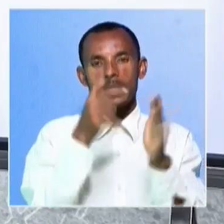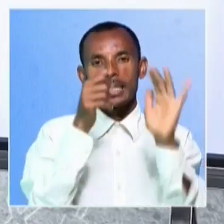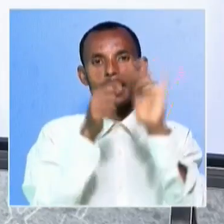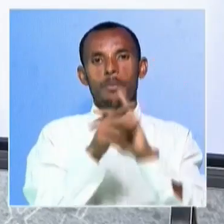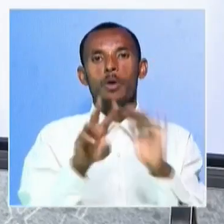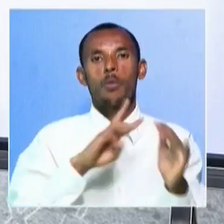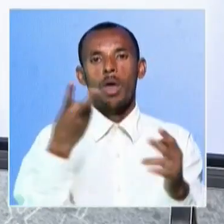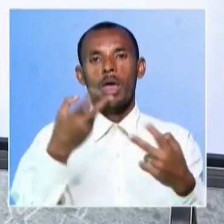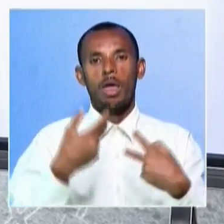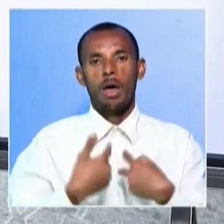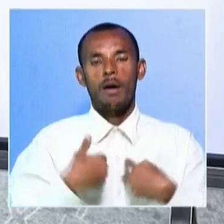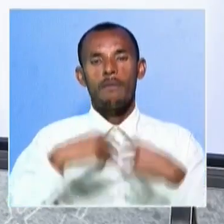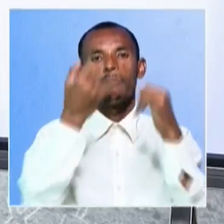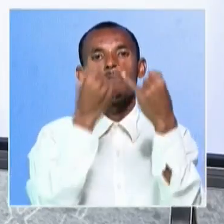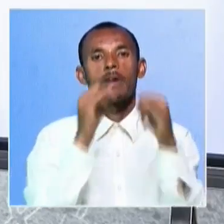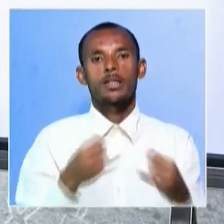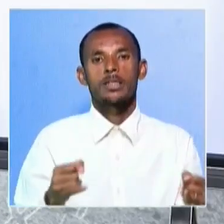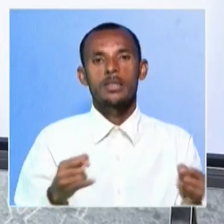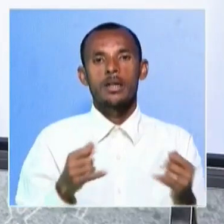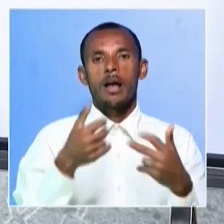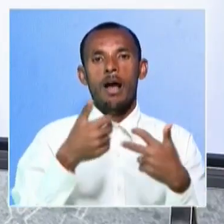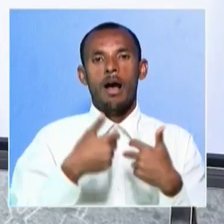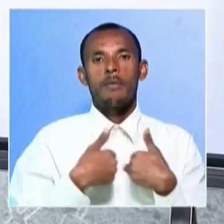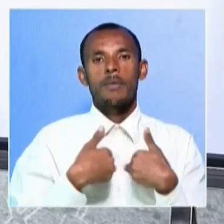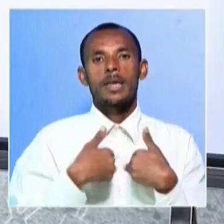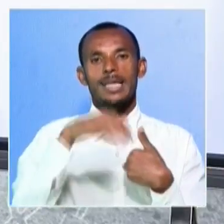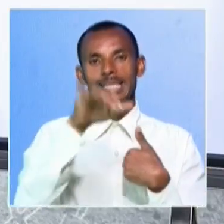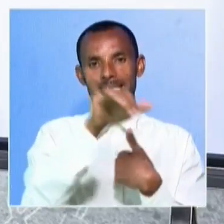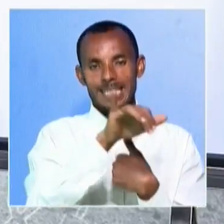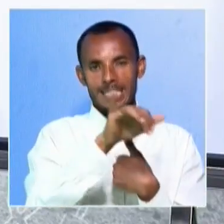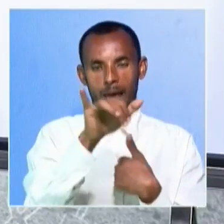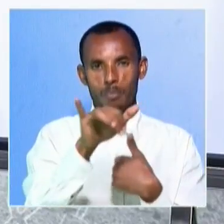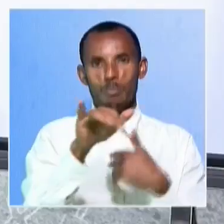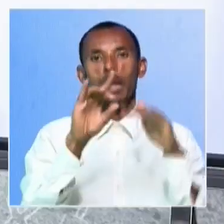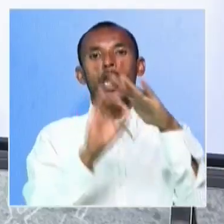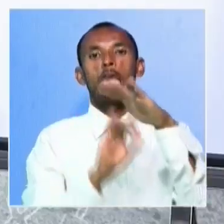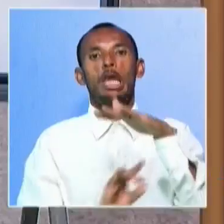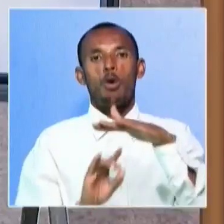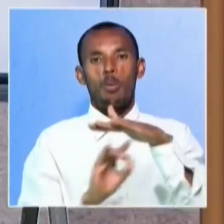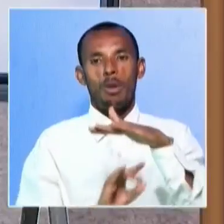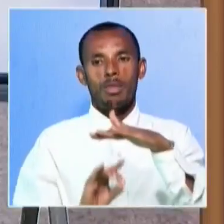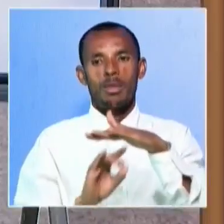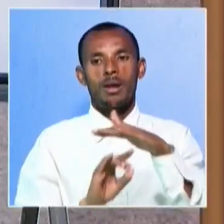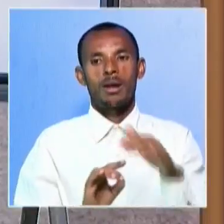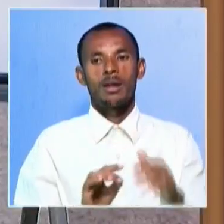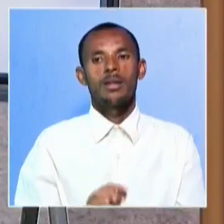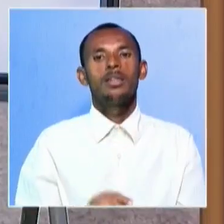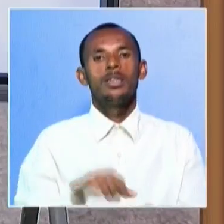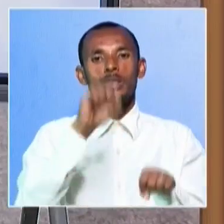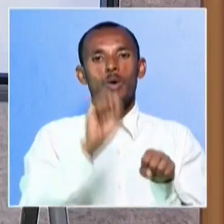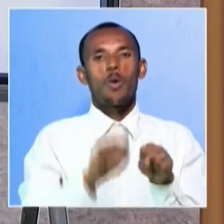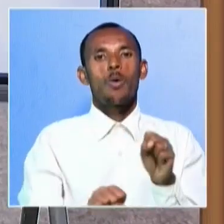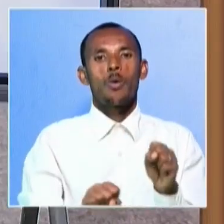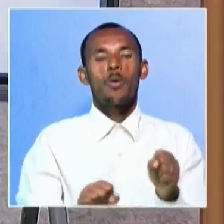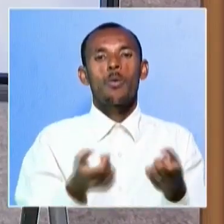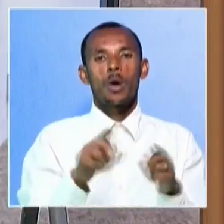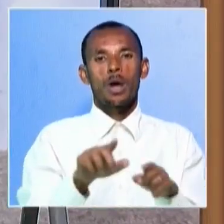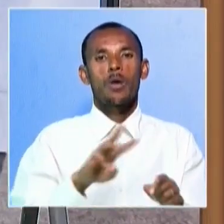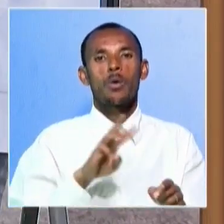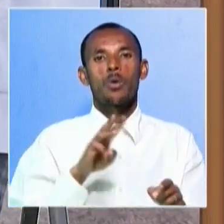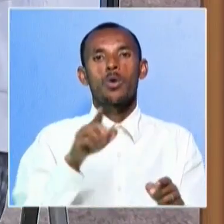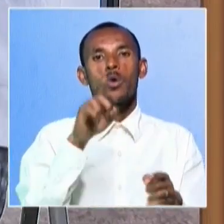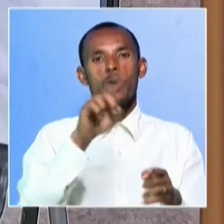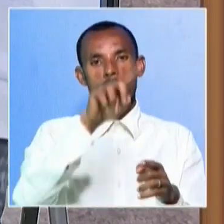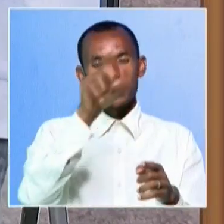we have fractions having the same denominator. All right. So whenever you are